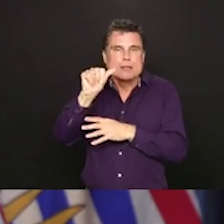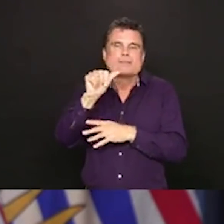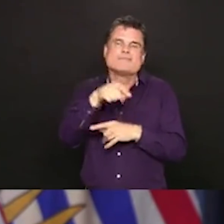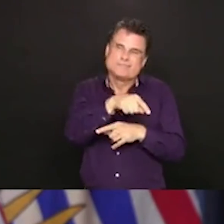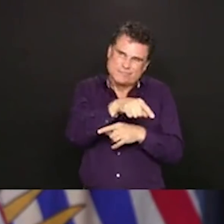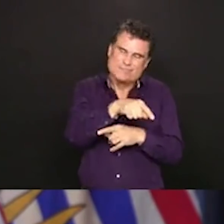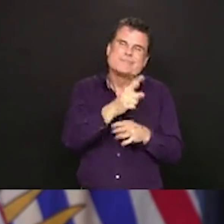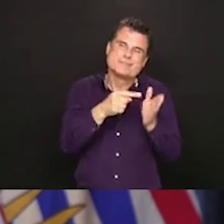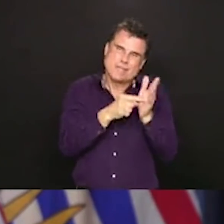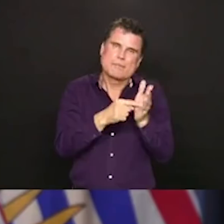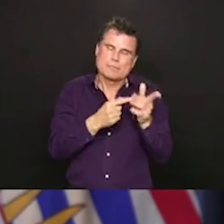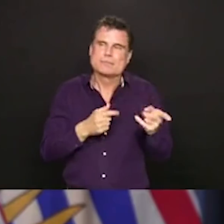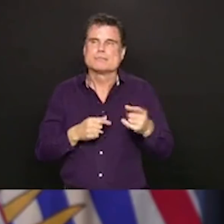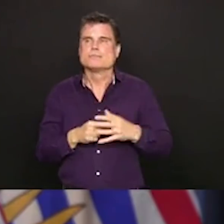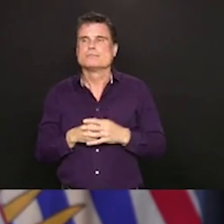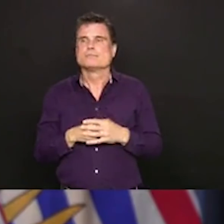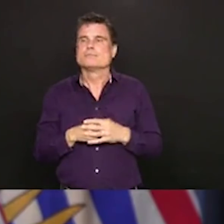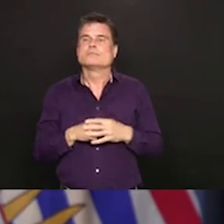cooked appropriately.